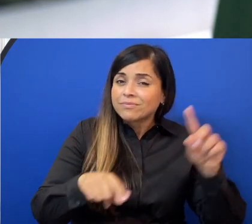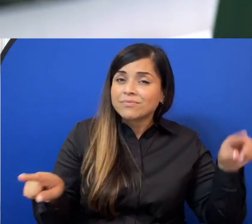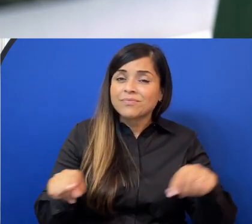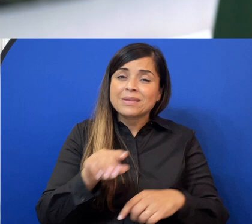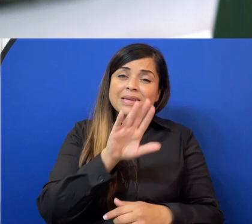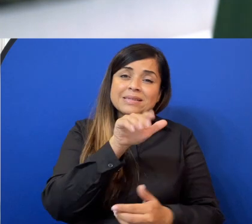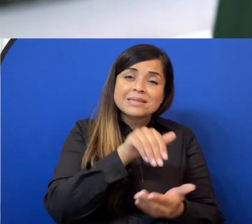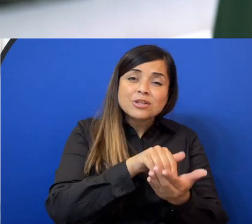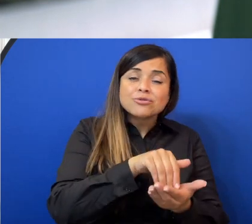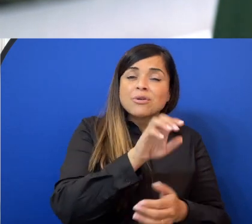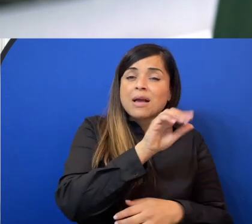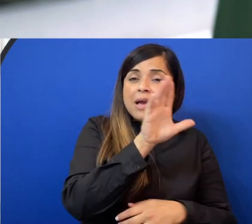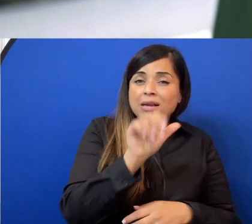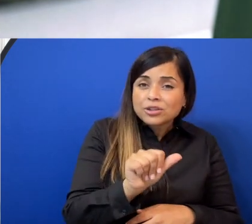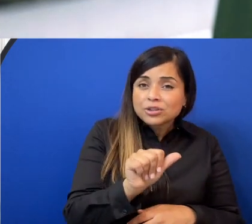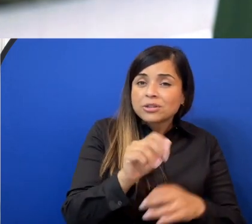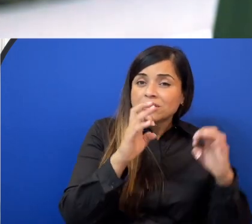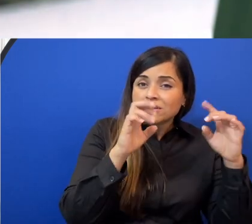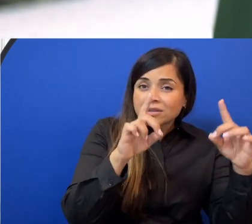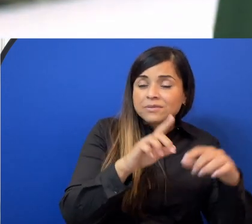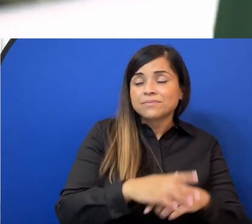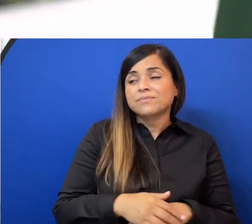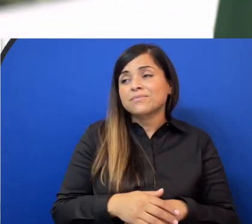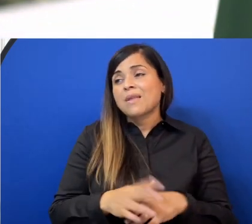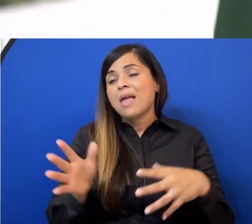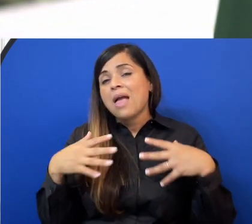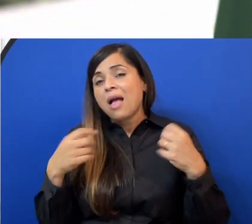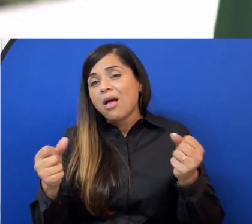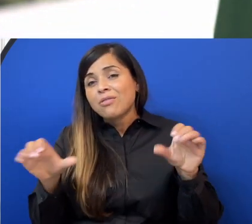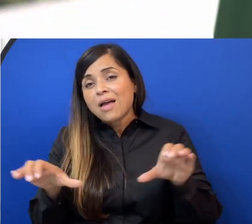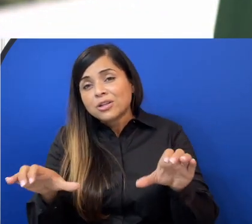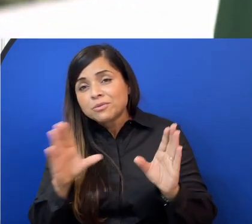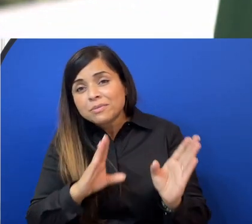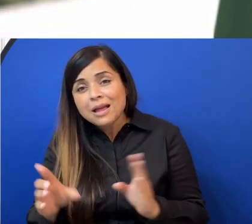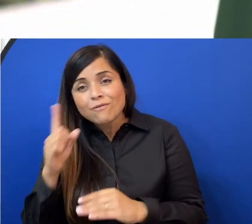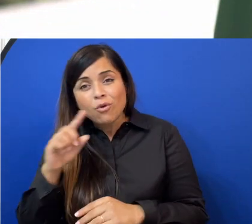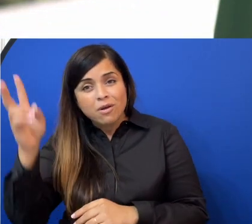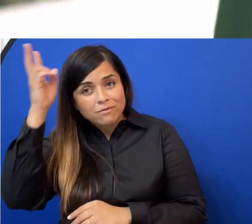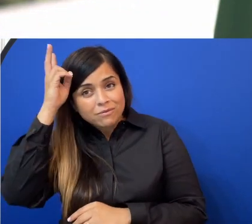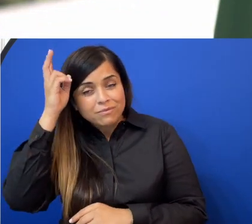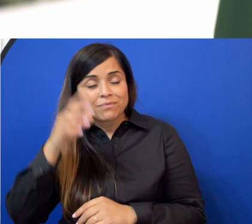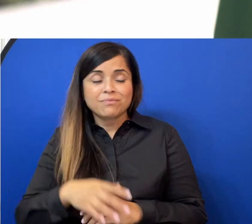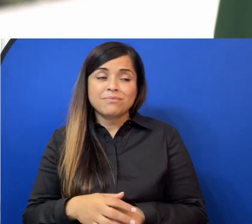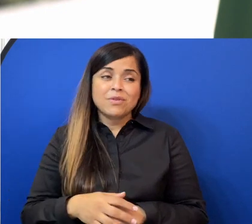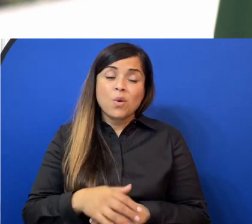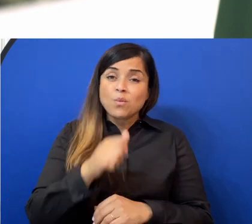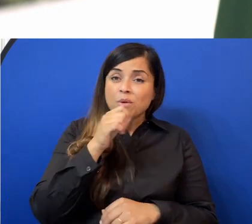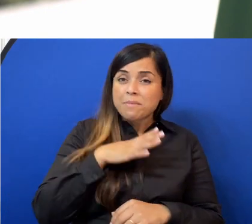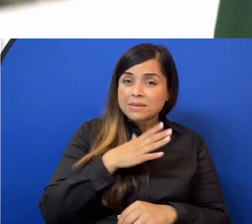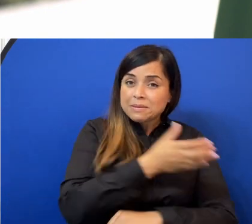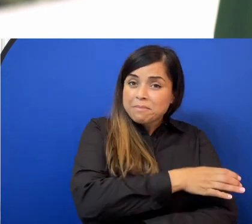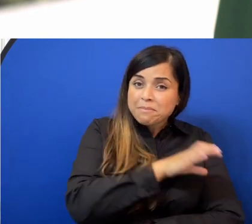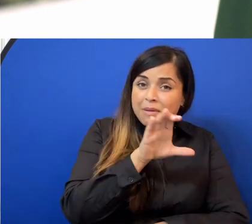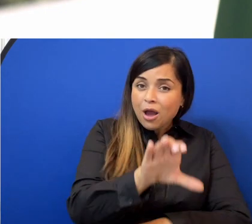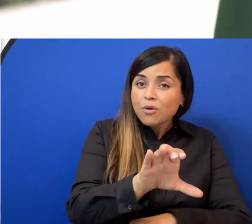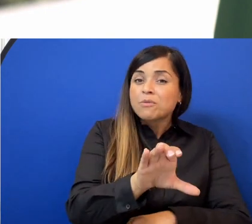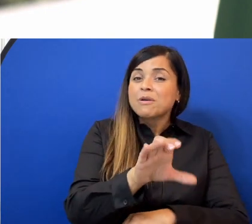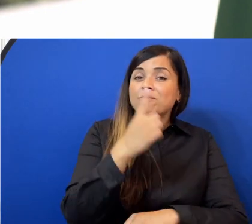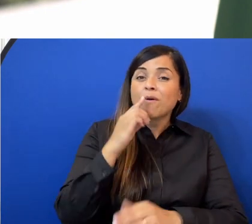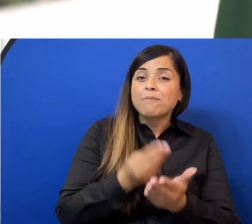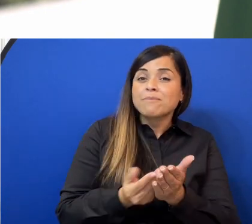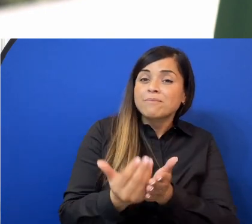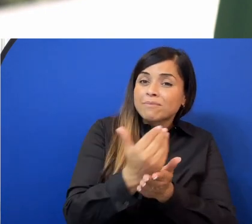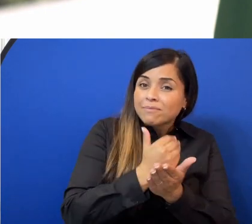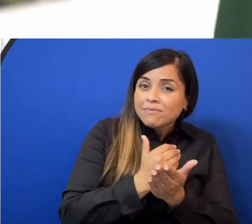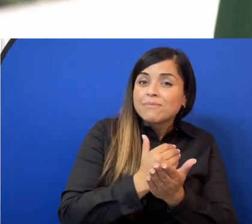to the Health Action Plan for Afghanistan, to women's economic empowerment in Pakistan, and to advancing sexual